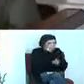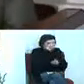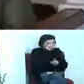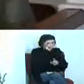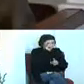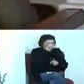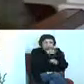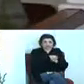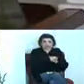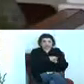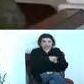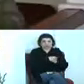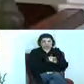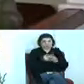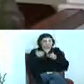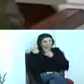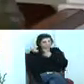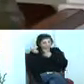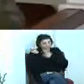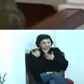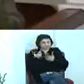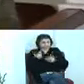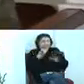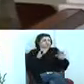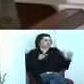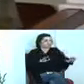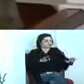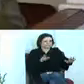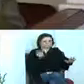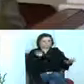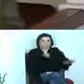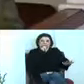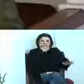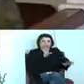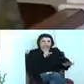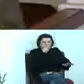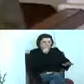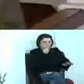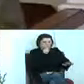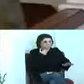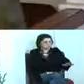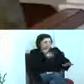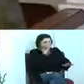Listen, we are not who we think we are.